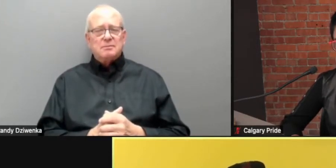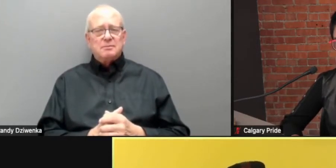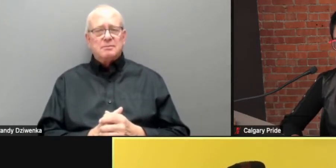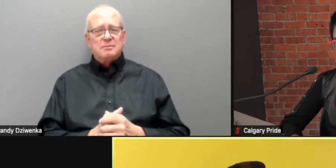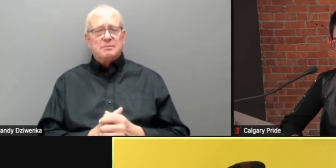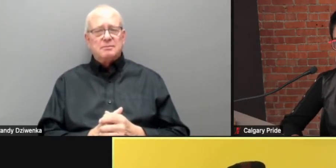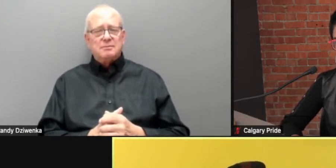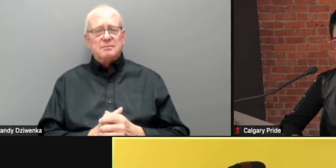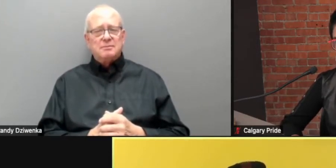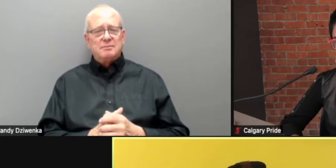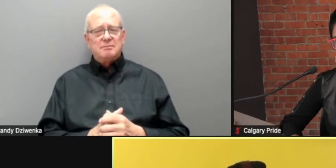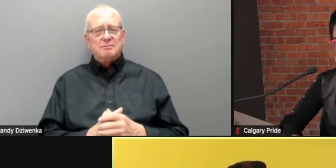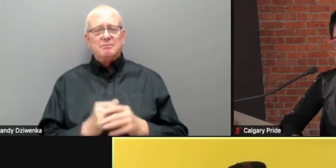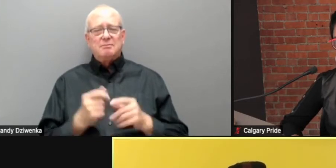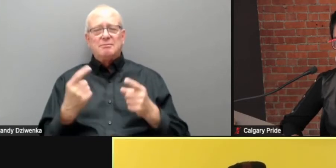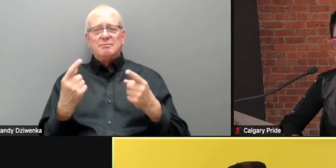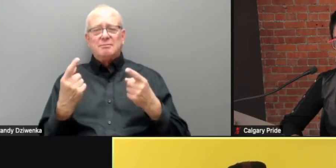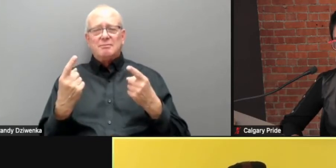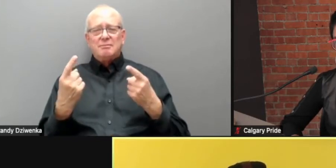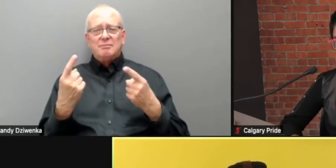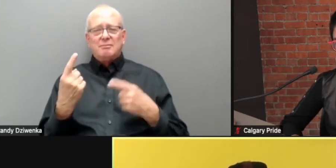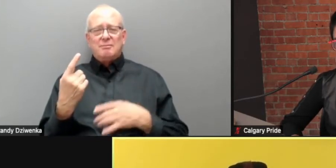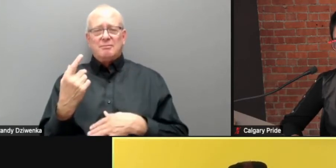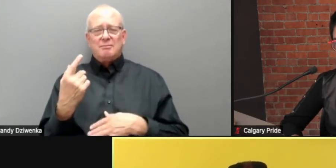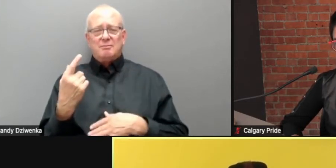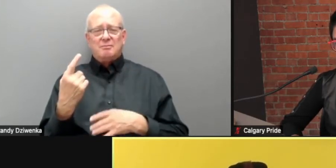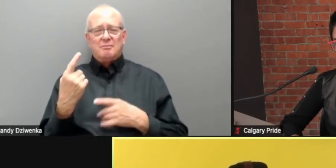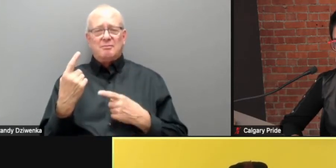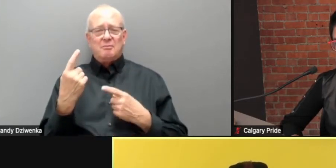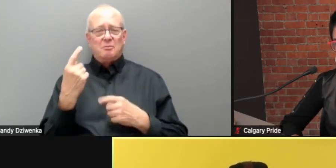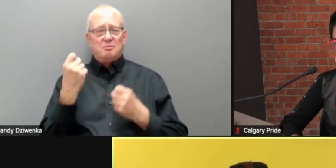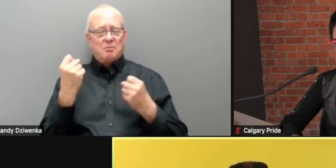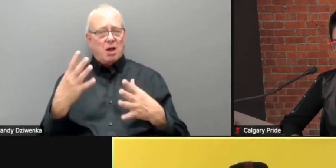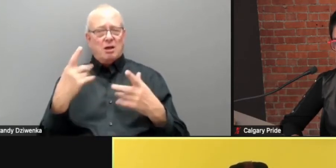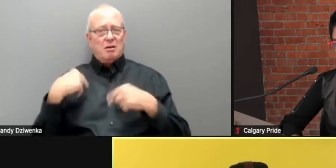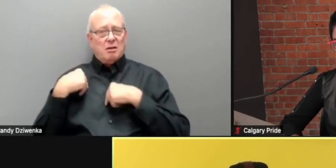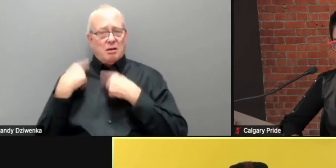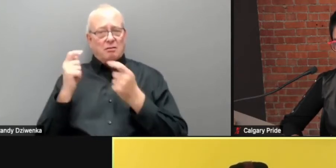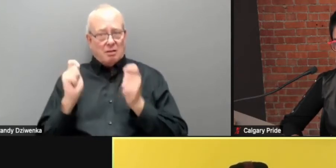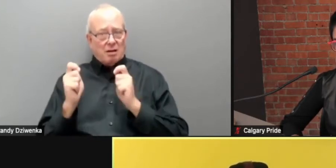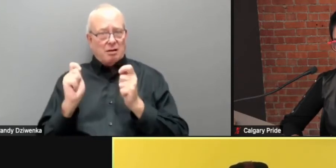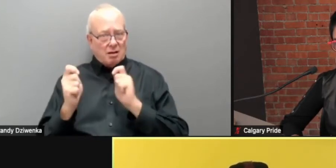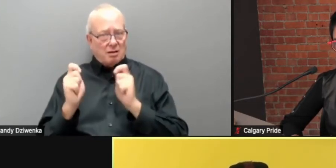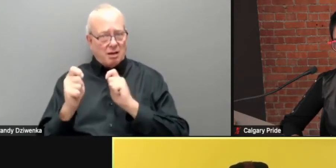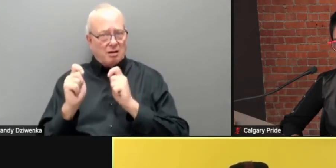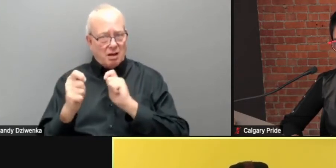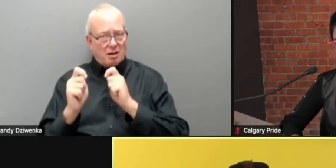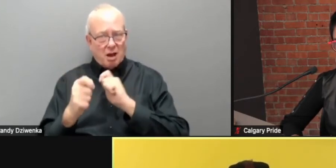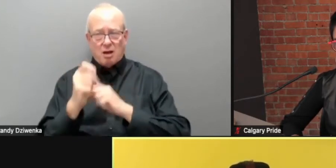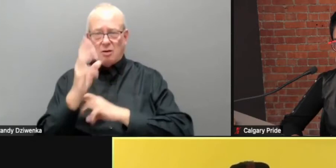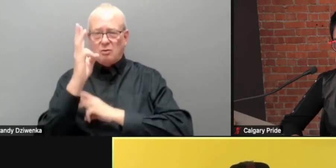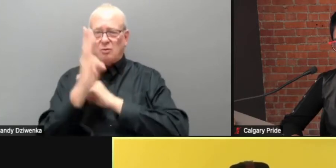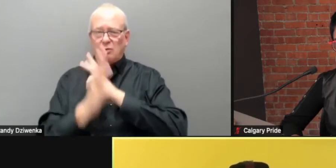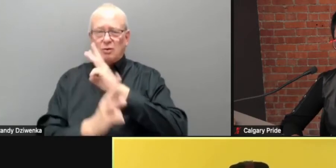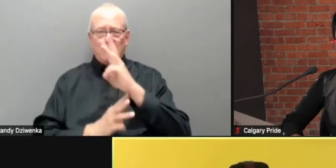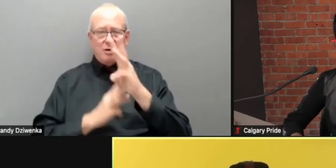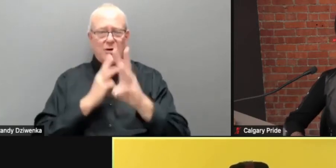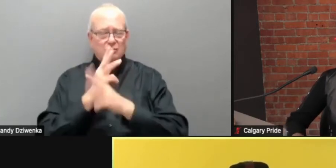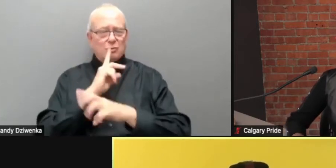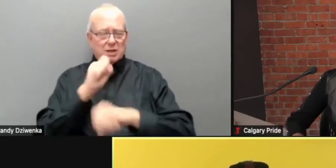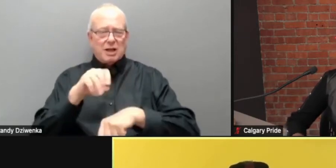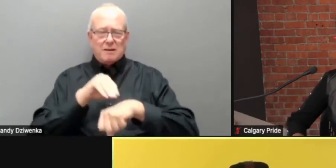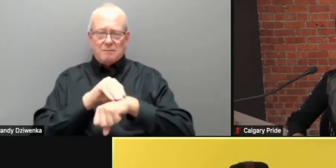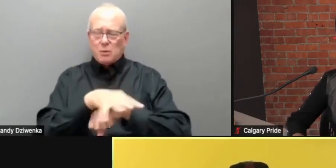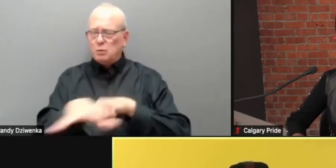of mindsets all over, not just India, but all over the world, because media, and especially people